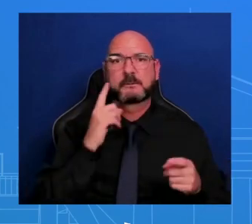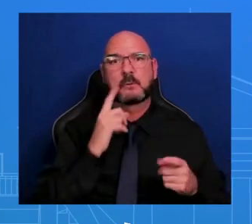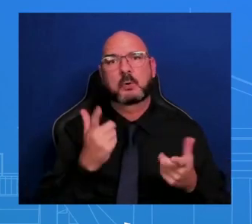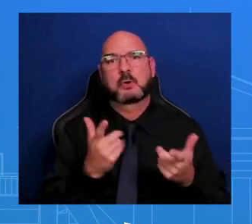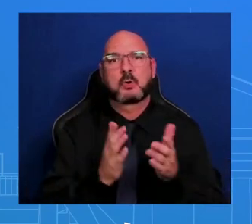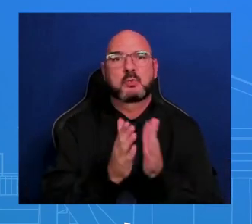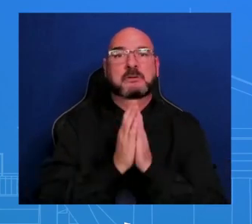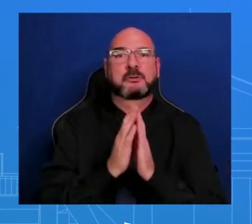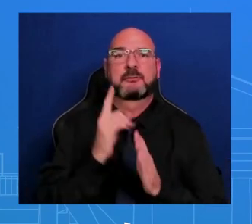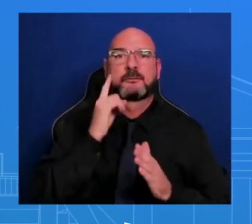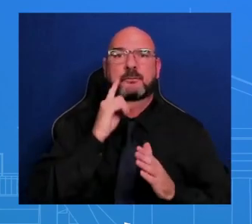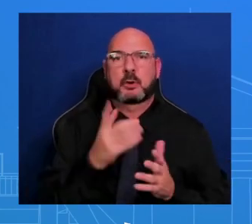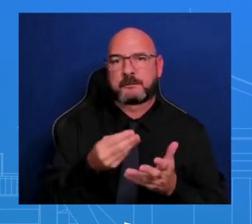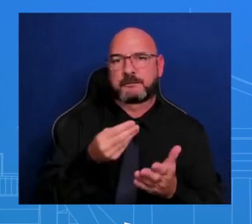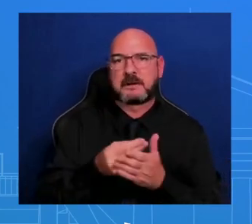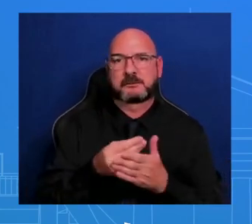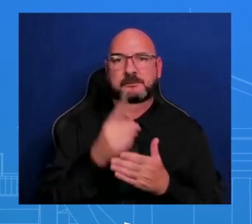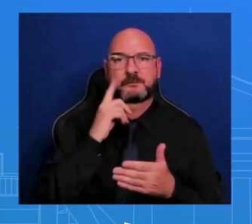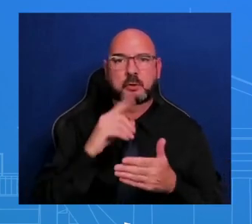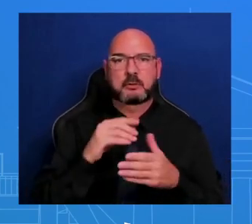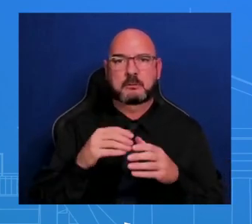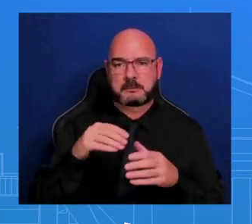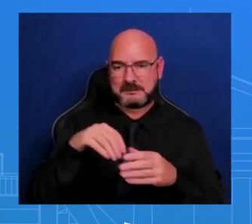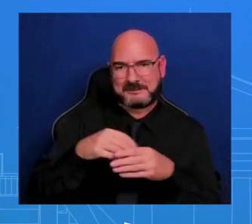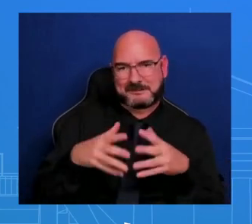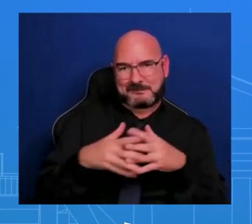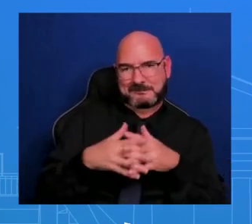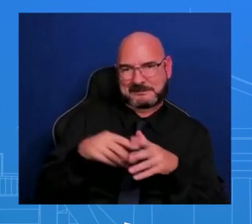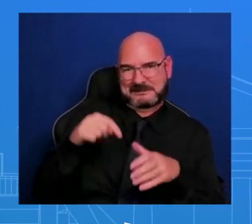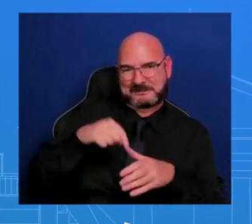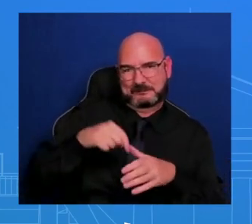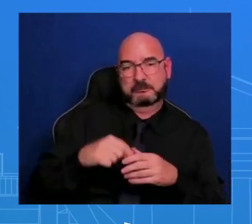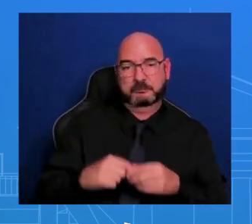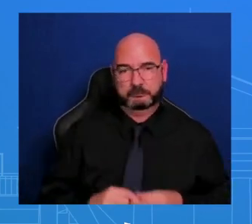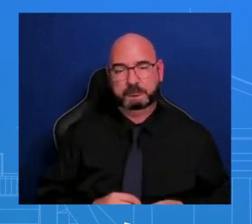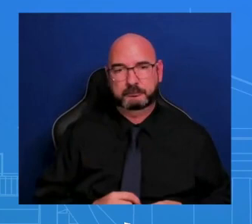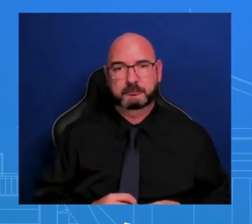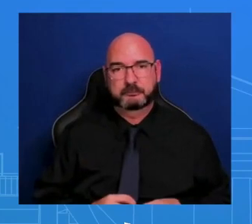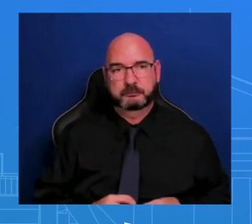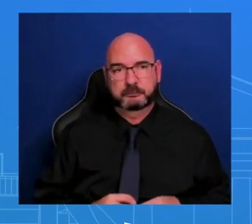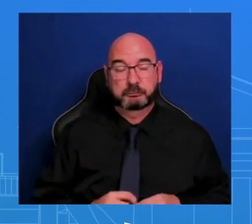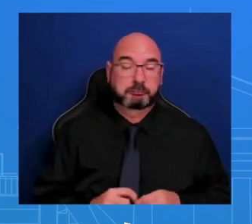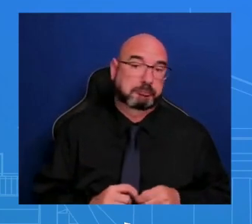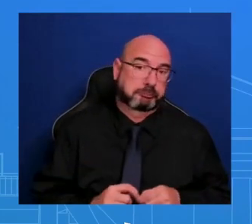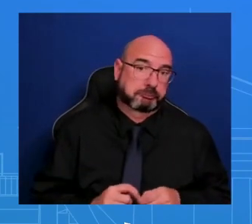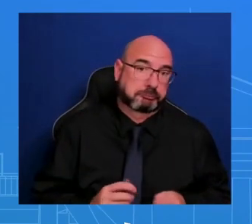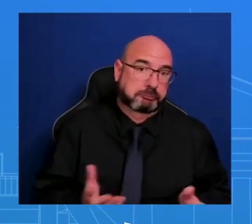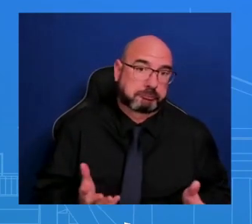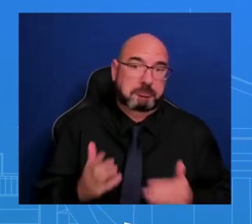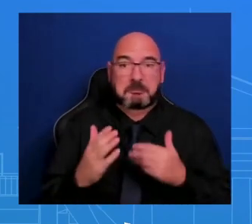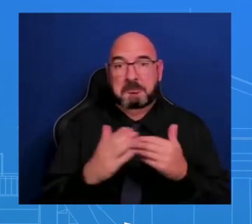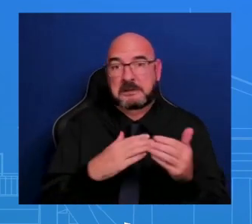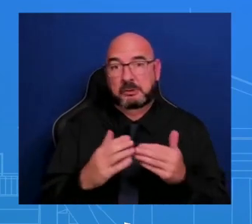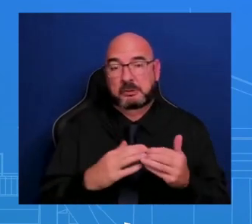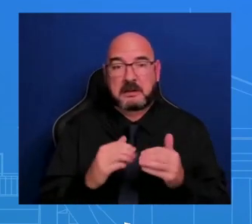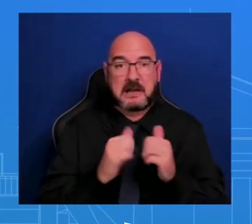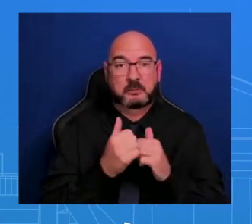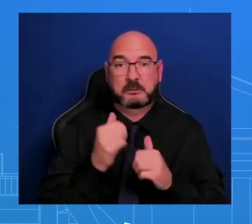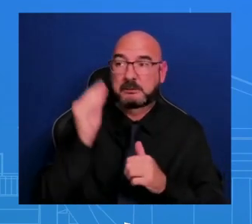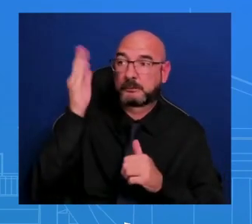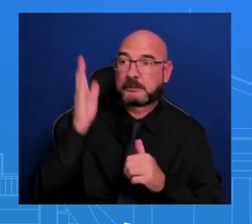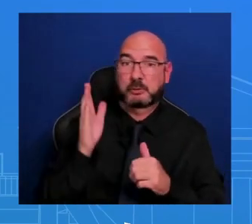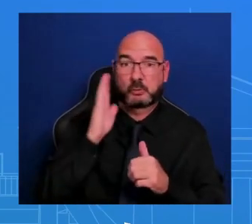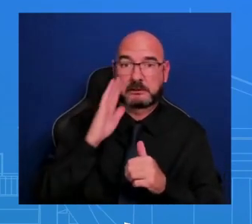and they will certainly move forward with that regardless, right, regardless of what happens. But will the president become personally involved? I